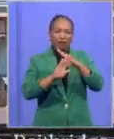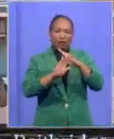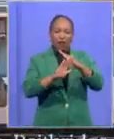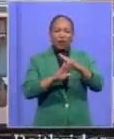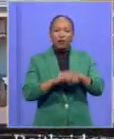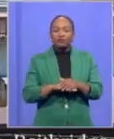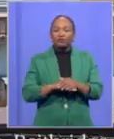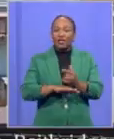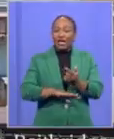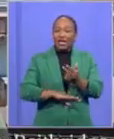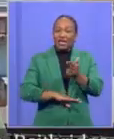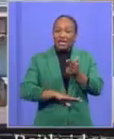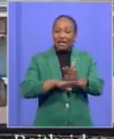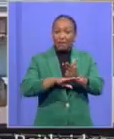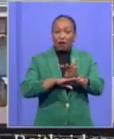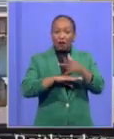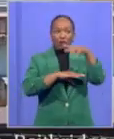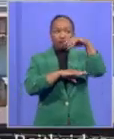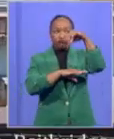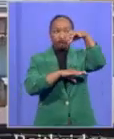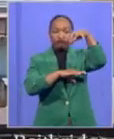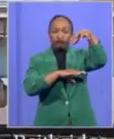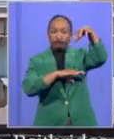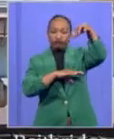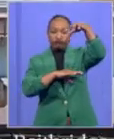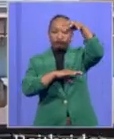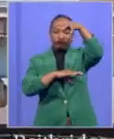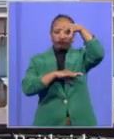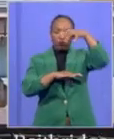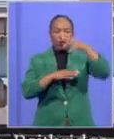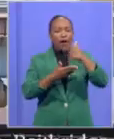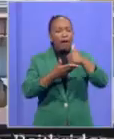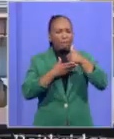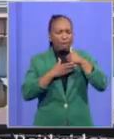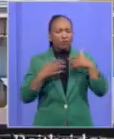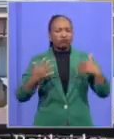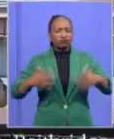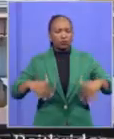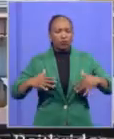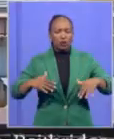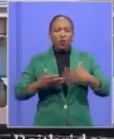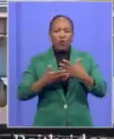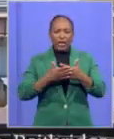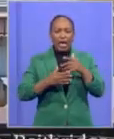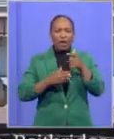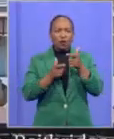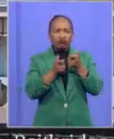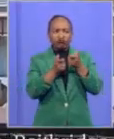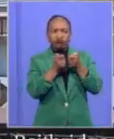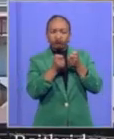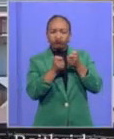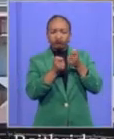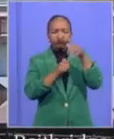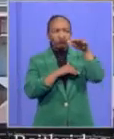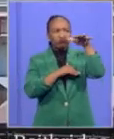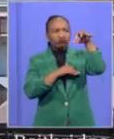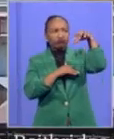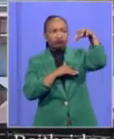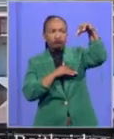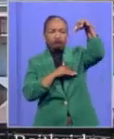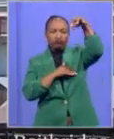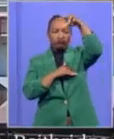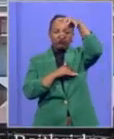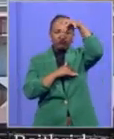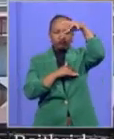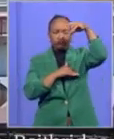ka sekgowa ke tse le gore di a re thusa haholo ka baka la gore re kgona go di isa ko dimo and then re kgona o checka mo diphotong